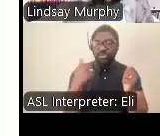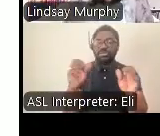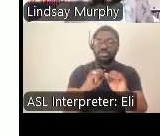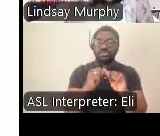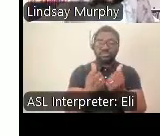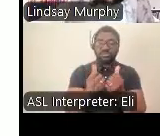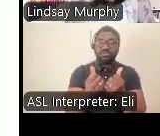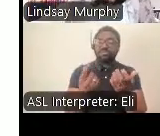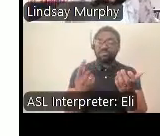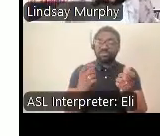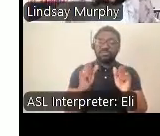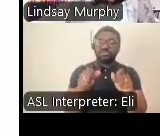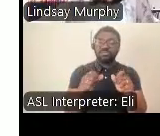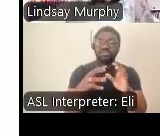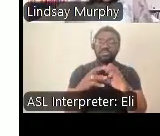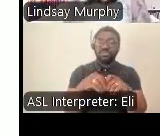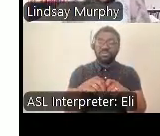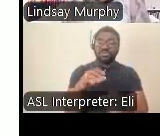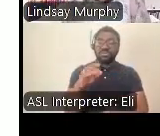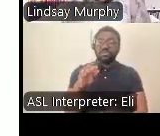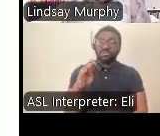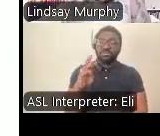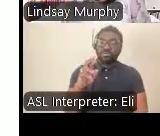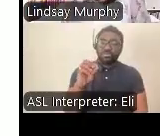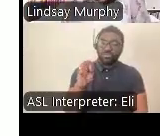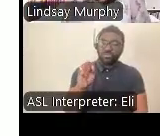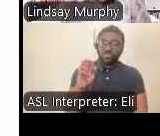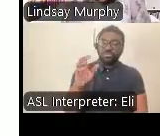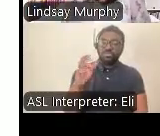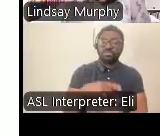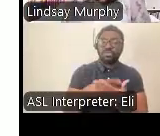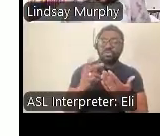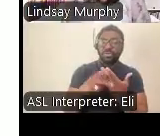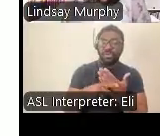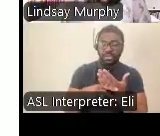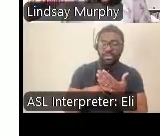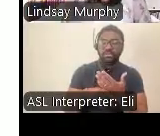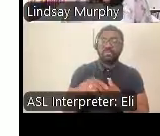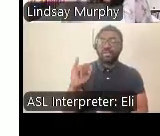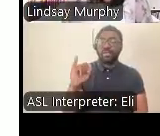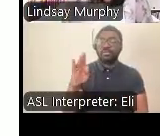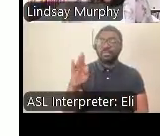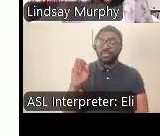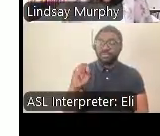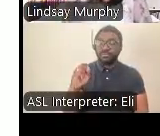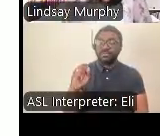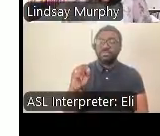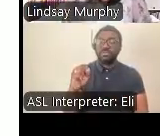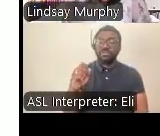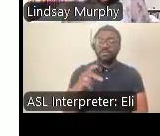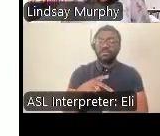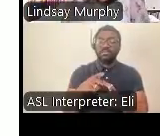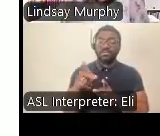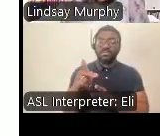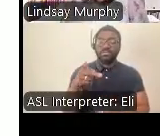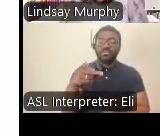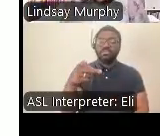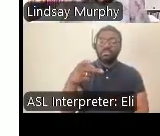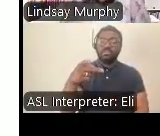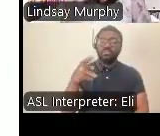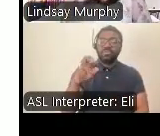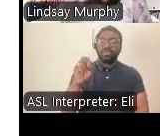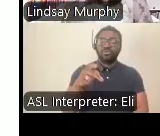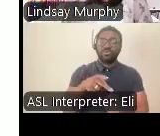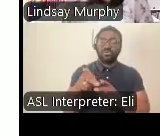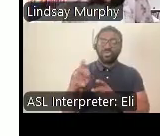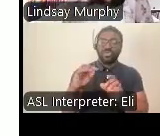with PROS programs and IPS models. So PROS stands for Personalized Recovery Oriented Services,